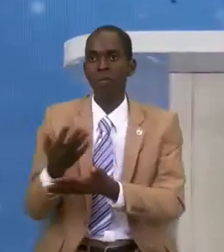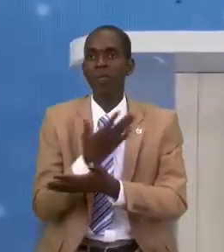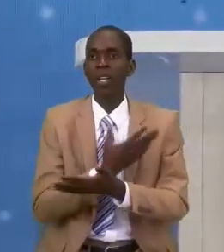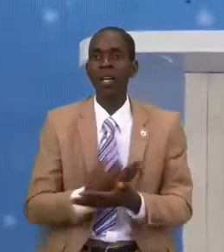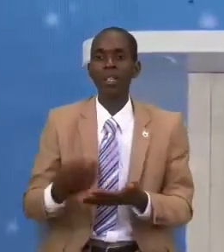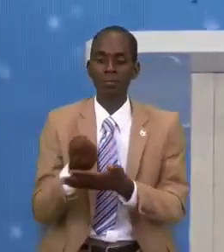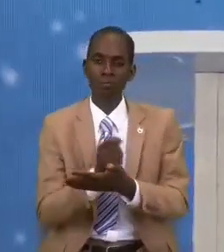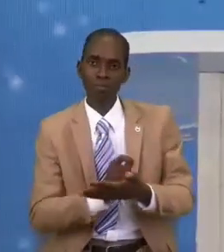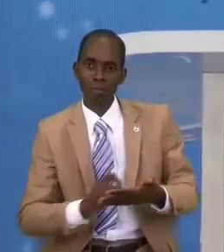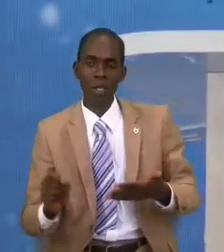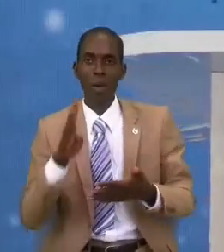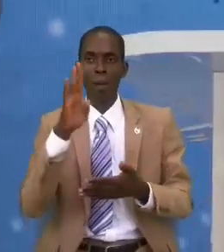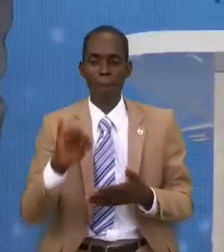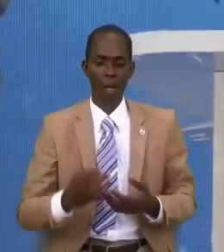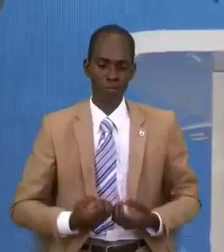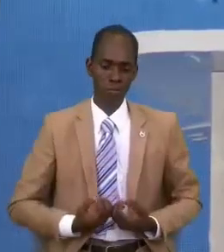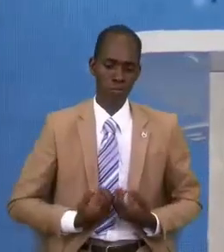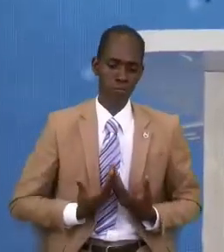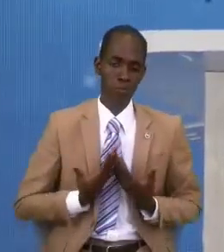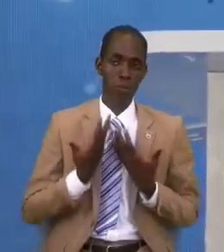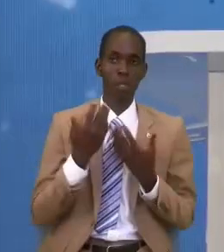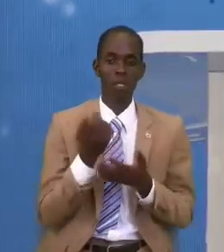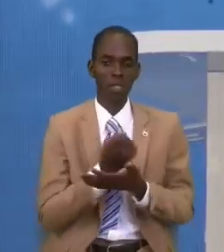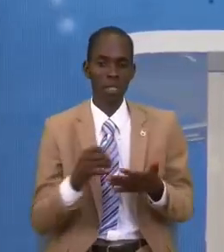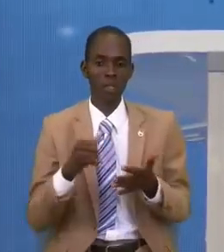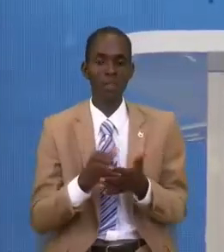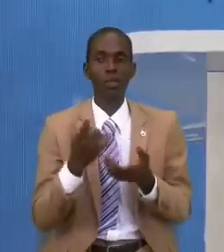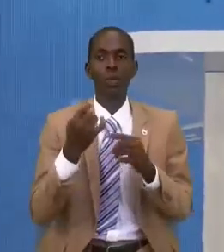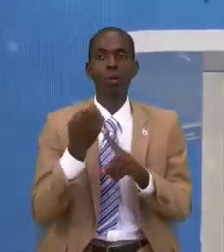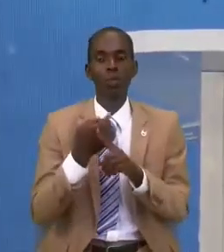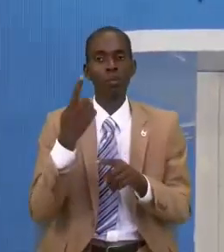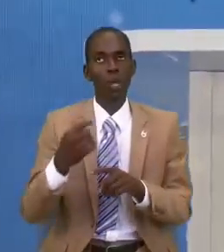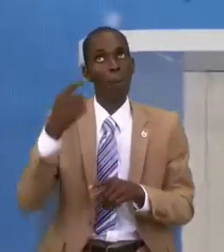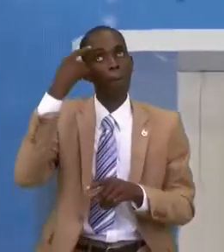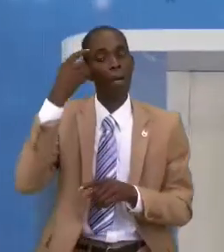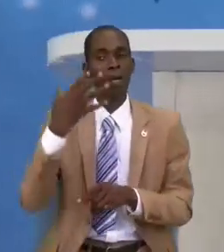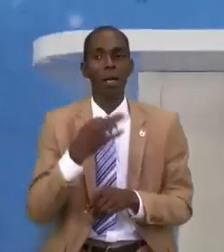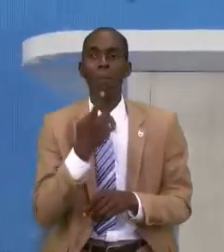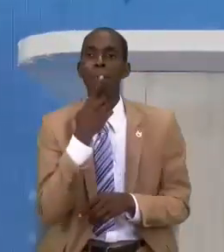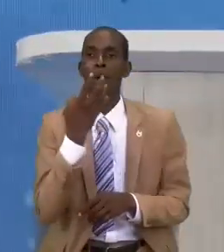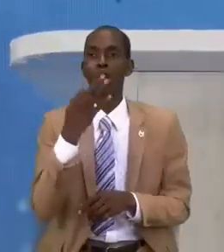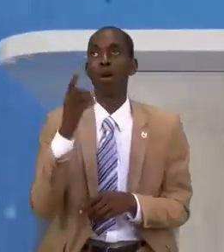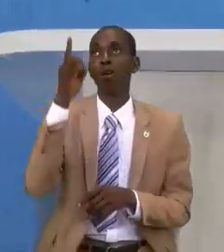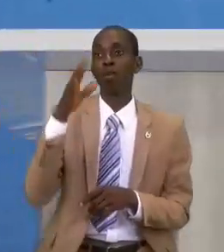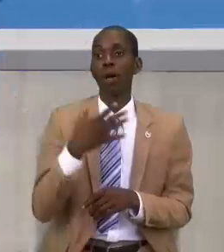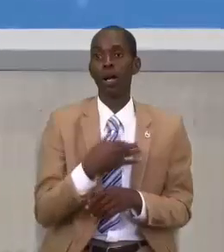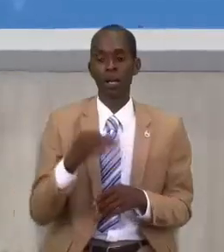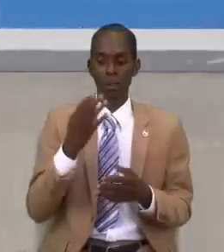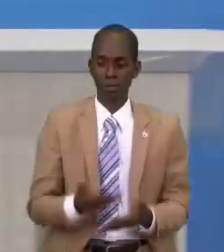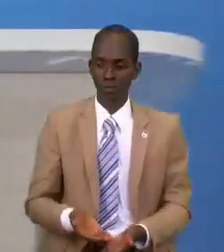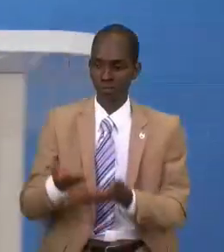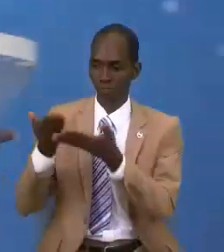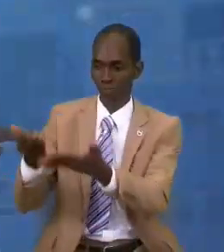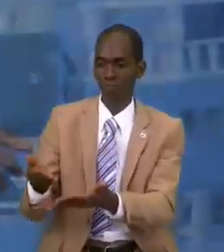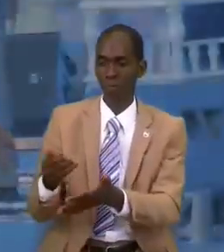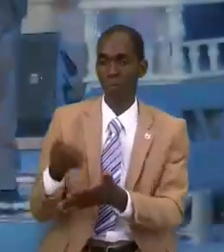from the mind and the mouth of God, and then he deposits it there. And then the king or the president or the governor or the ruler, when